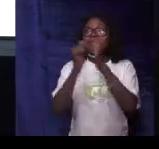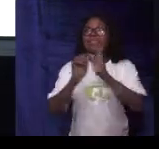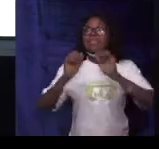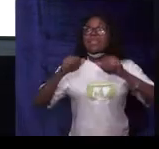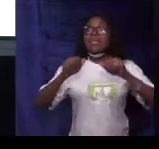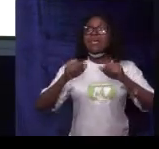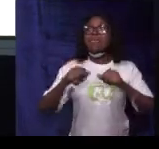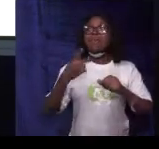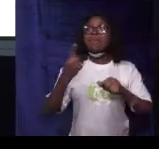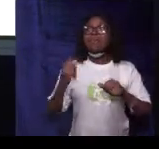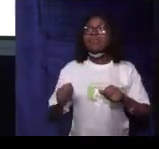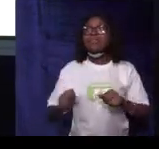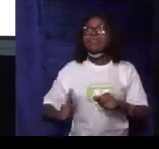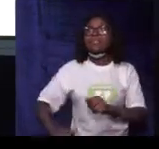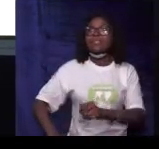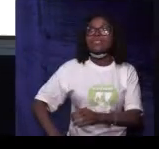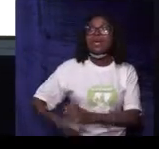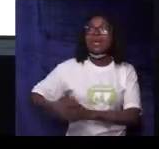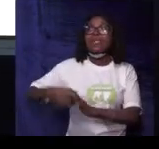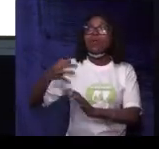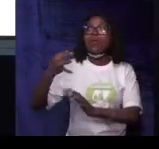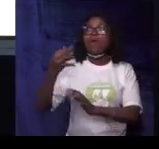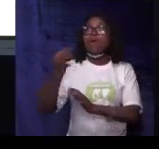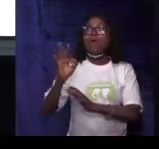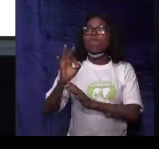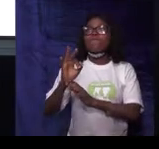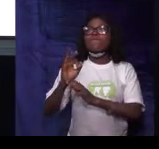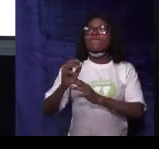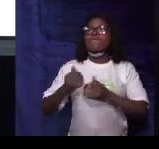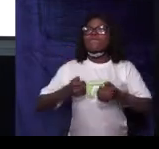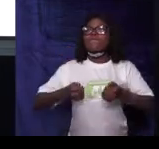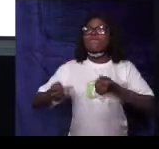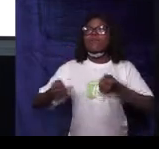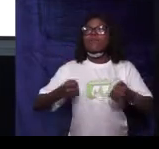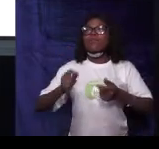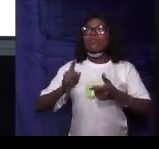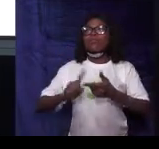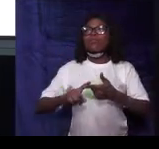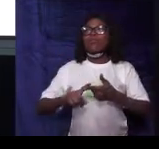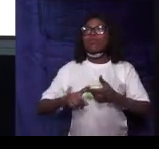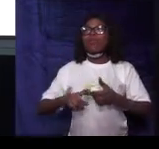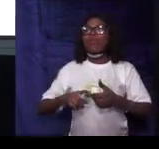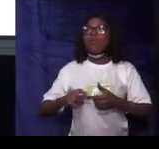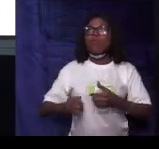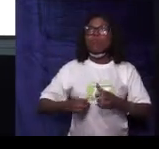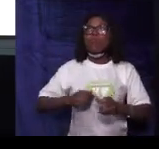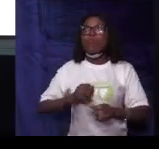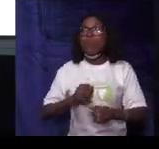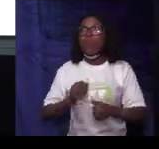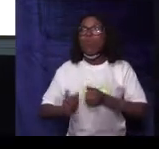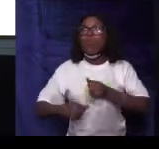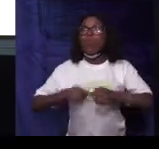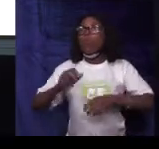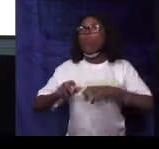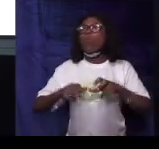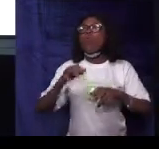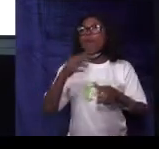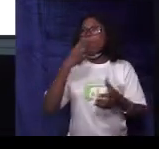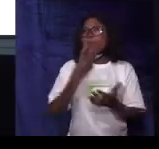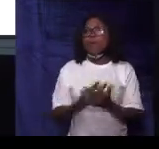force that enables the tires of vehicles to grip the road properly,